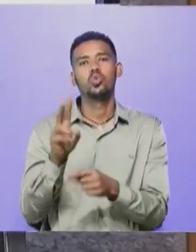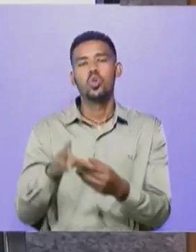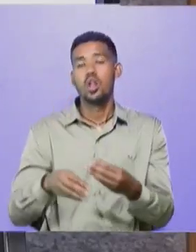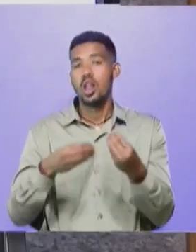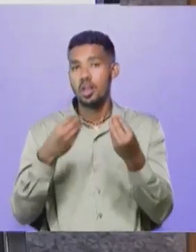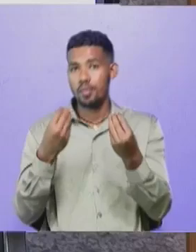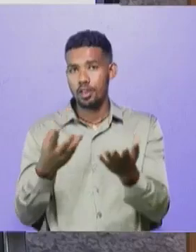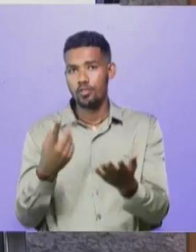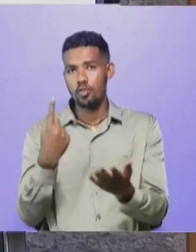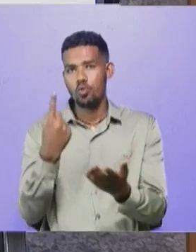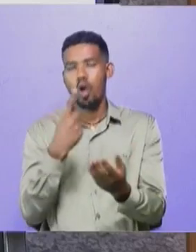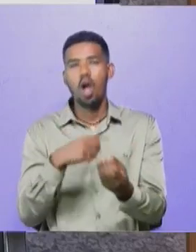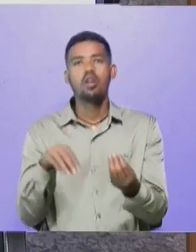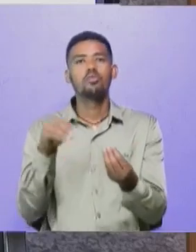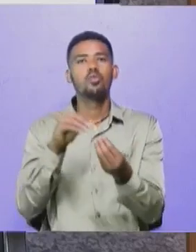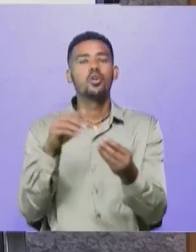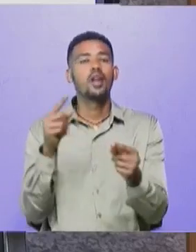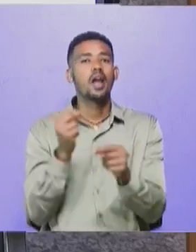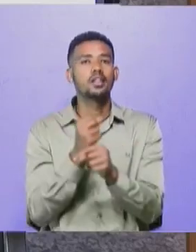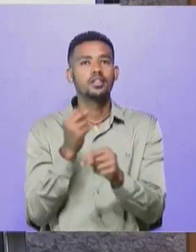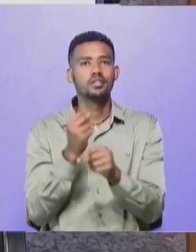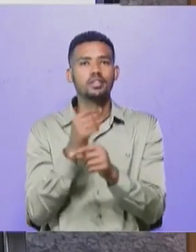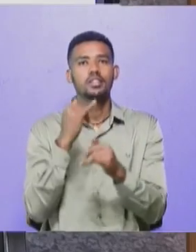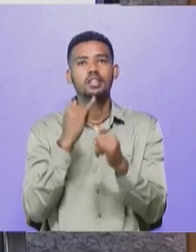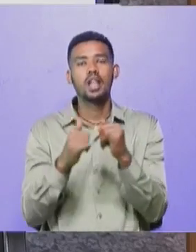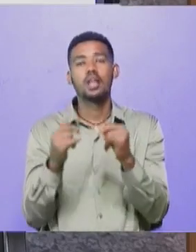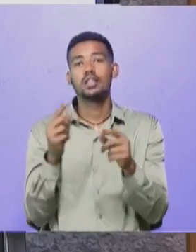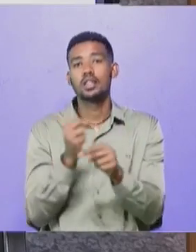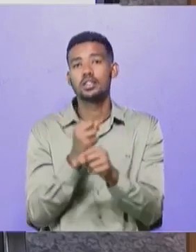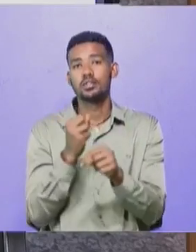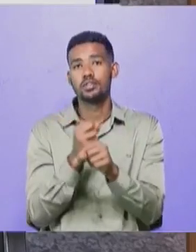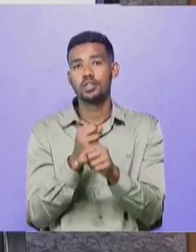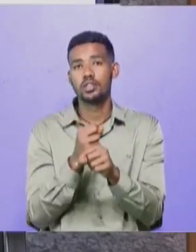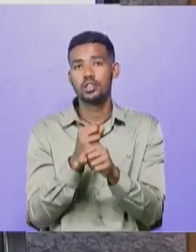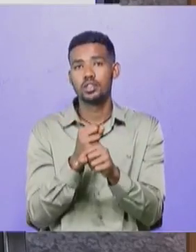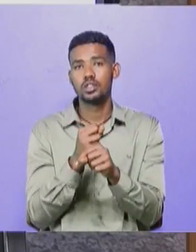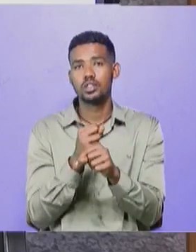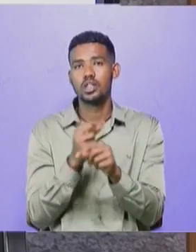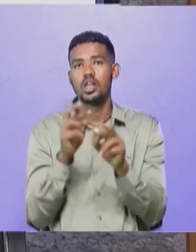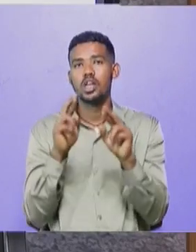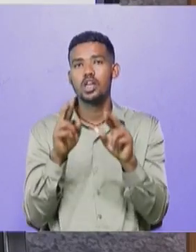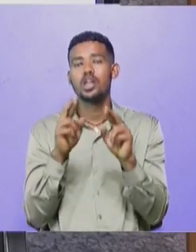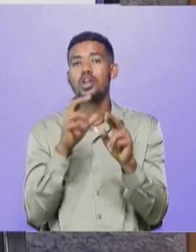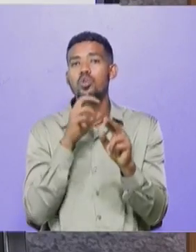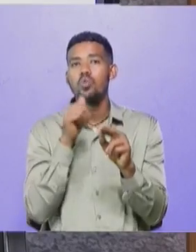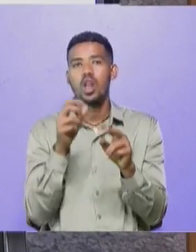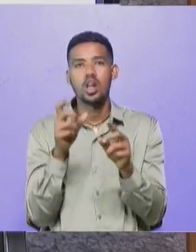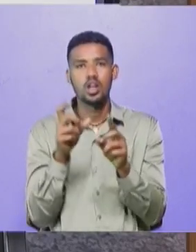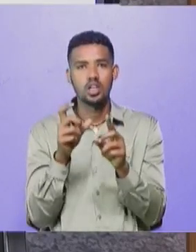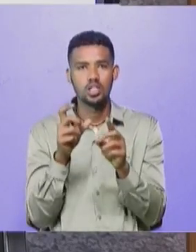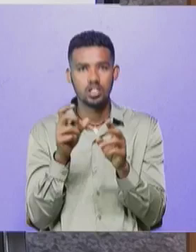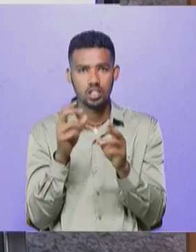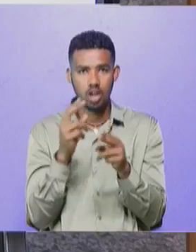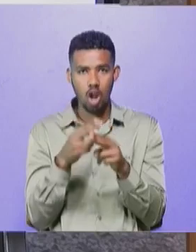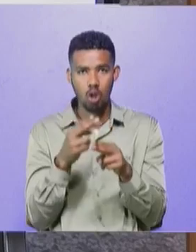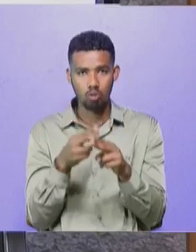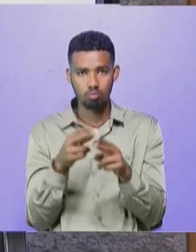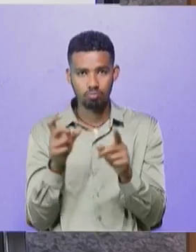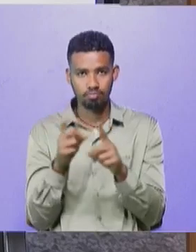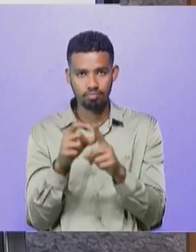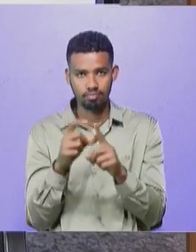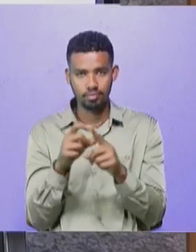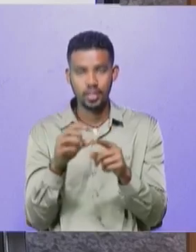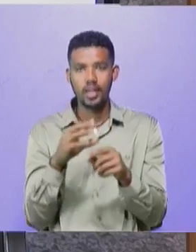you one more activity, the last activity with irregular nouns, and we